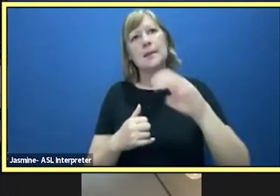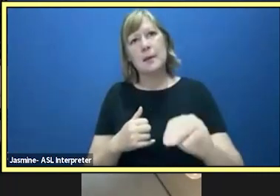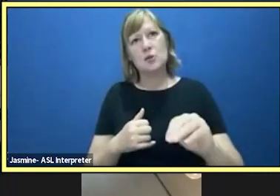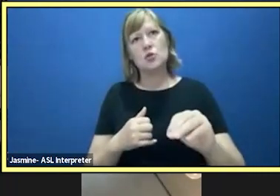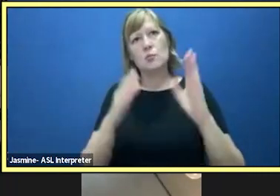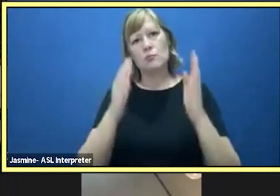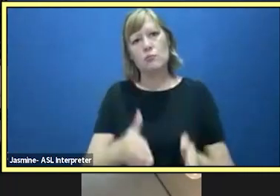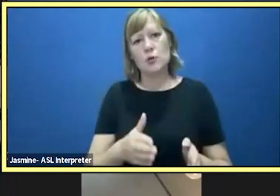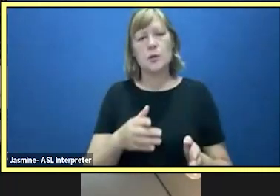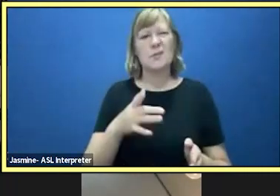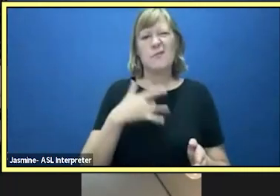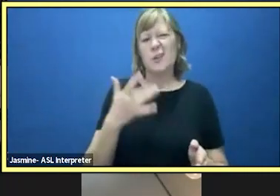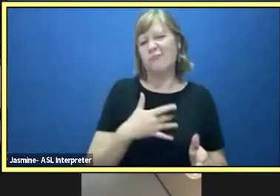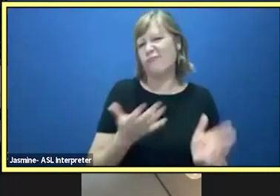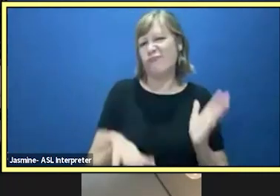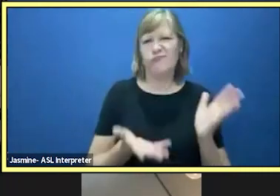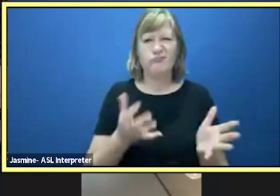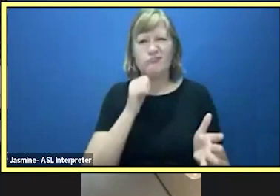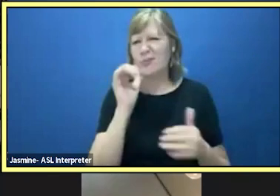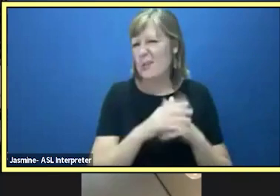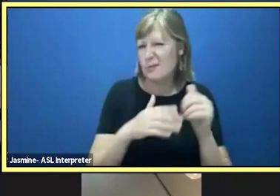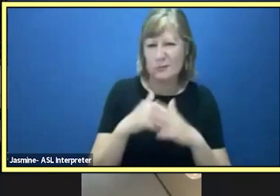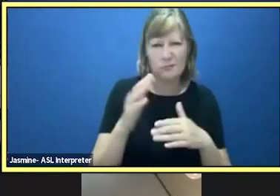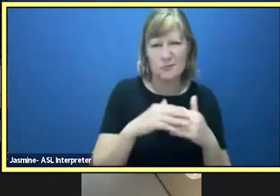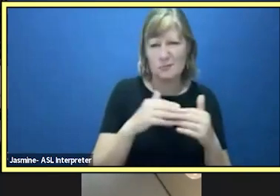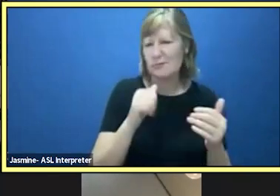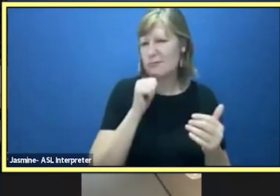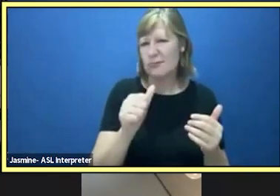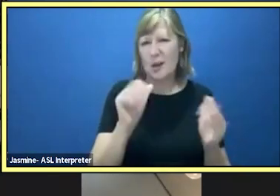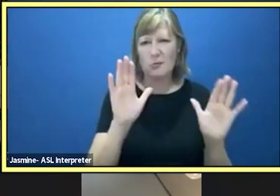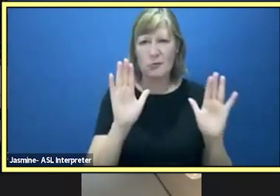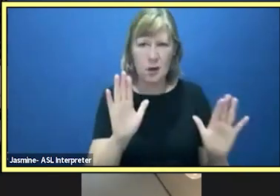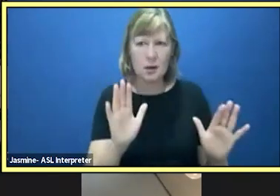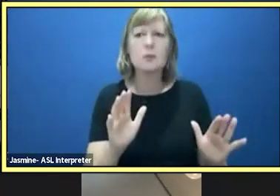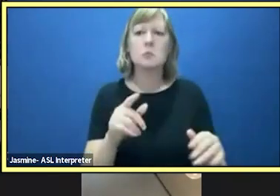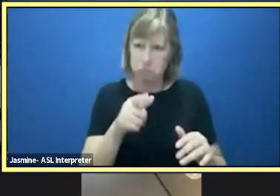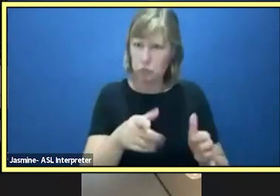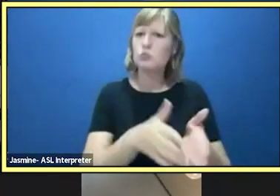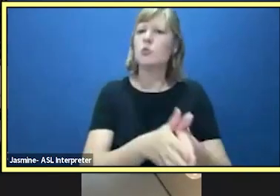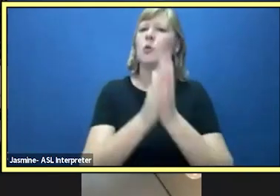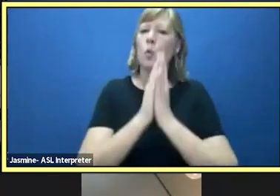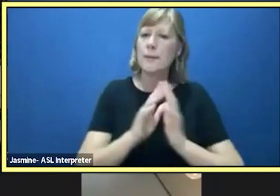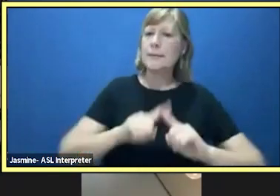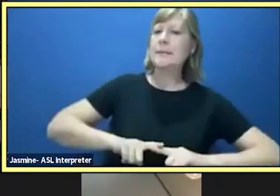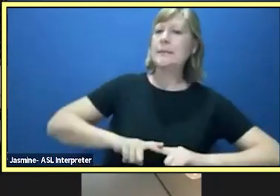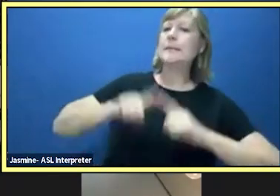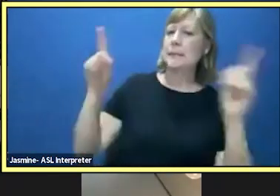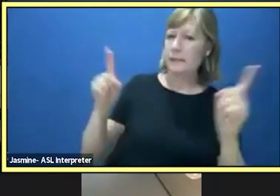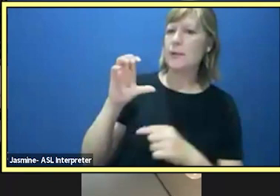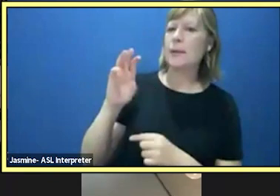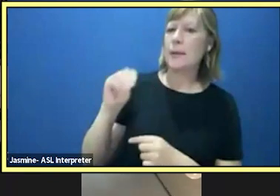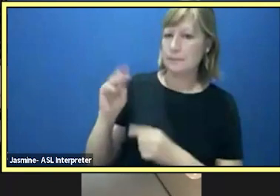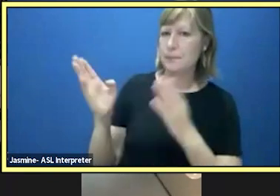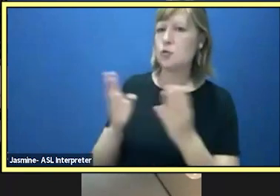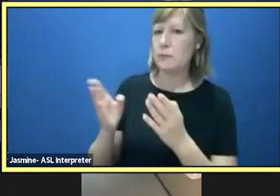well, yes, you would be able to request a different case manager from that case management organization.